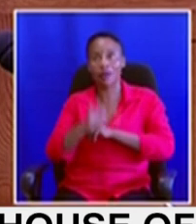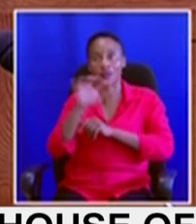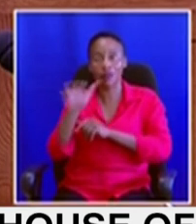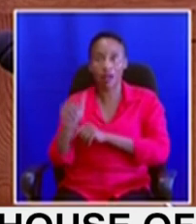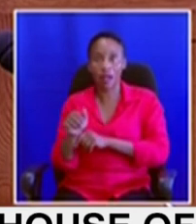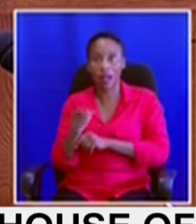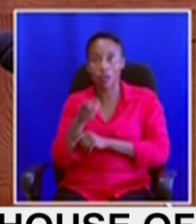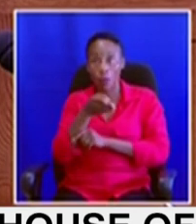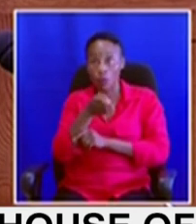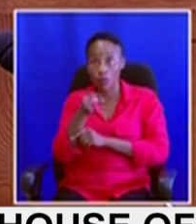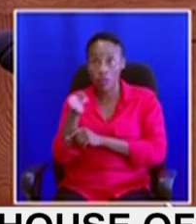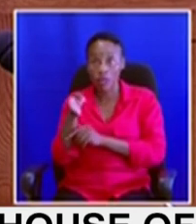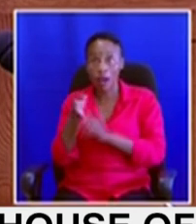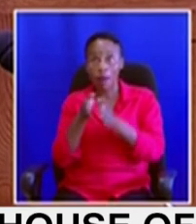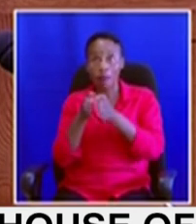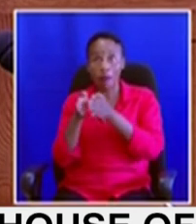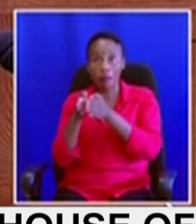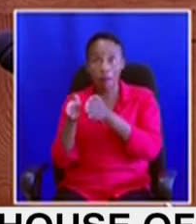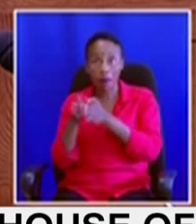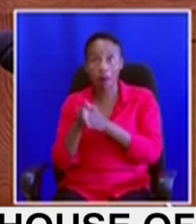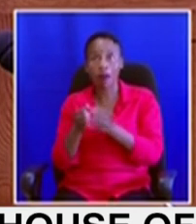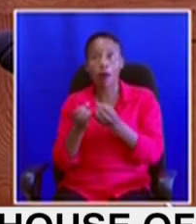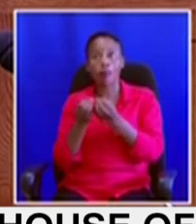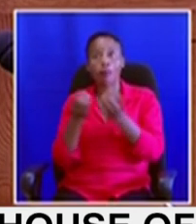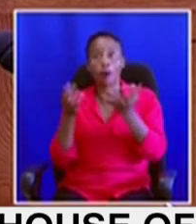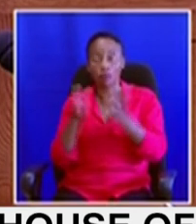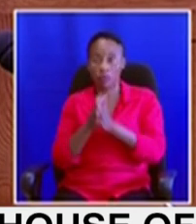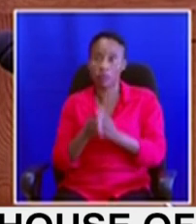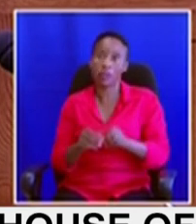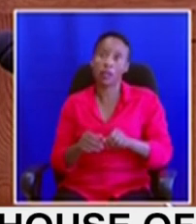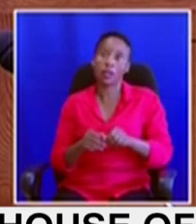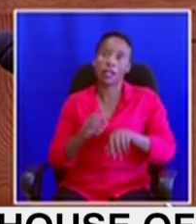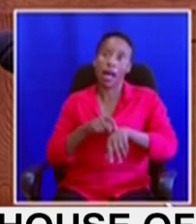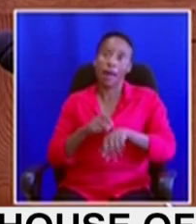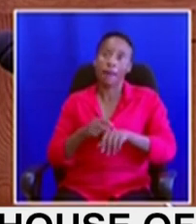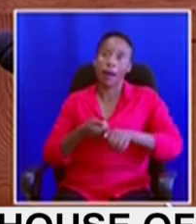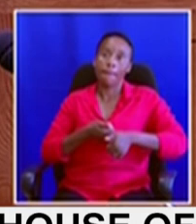go often come back in larger numbers.